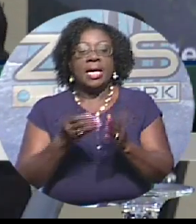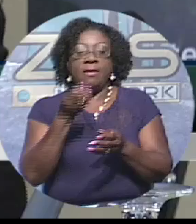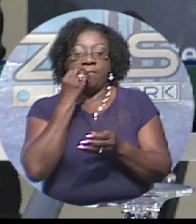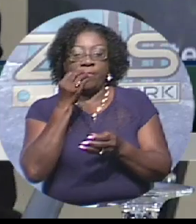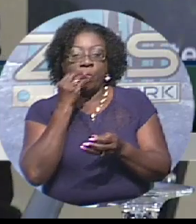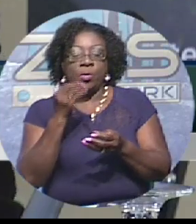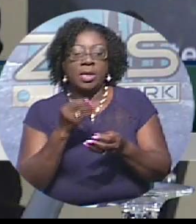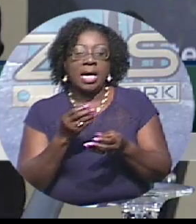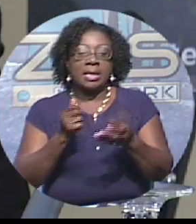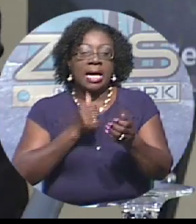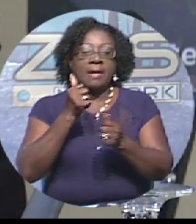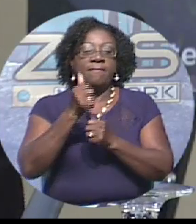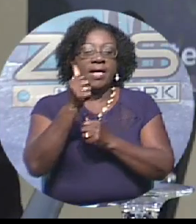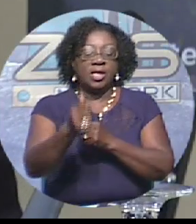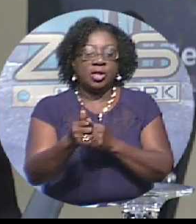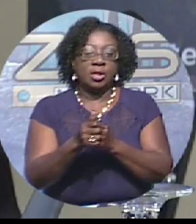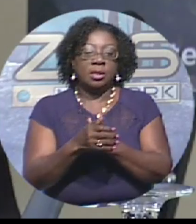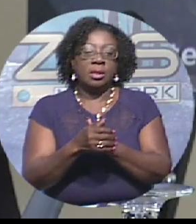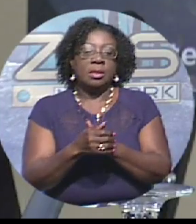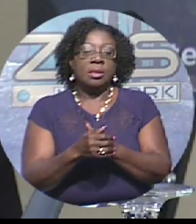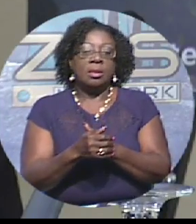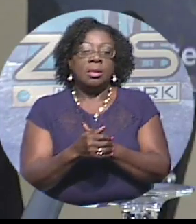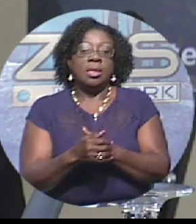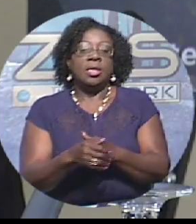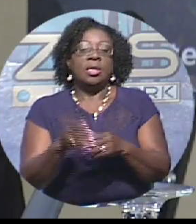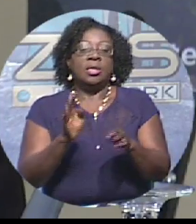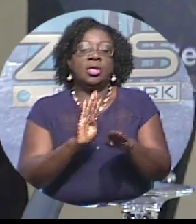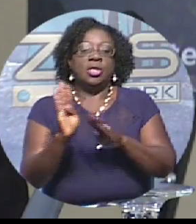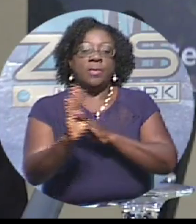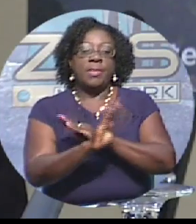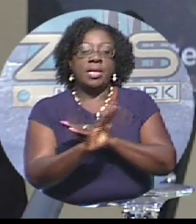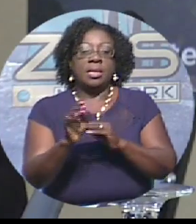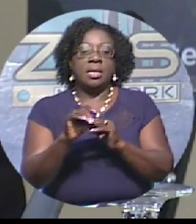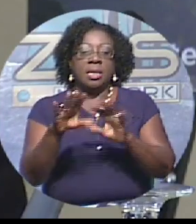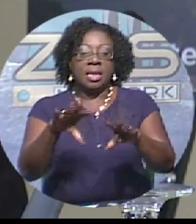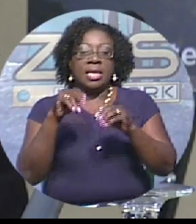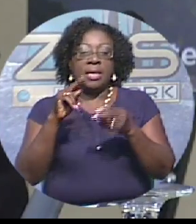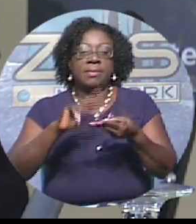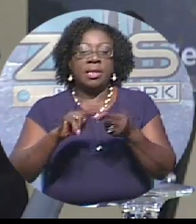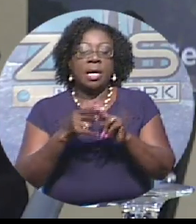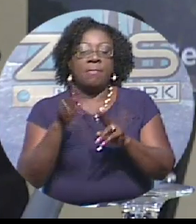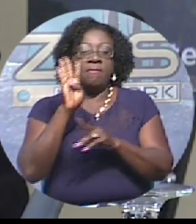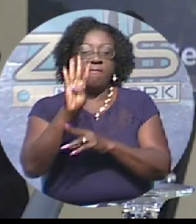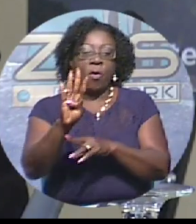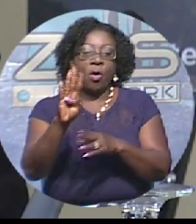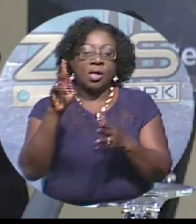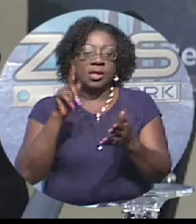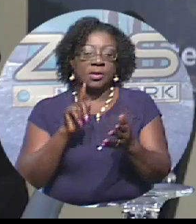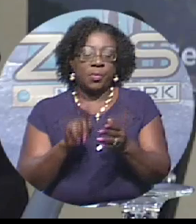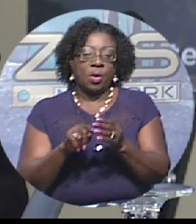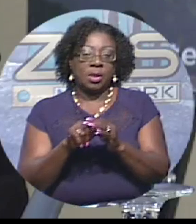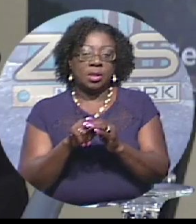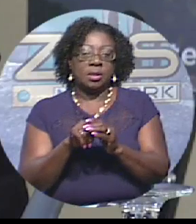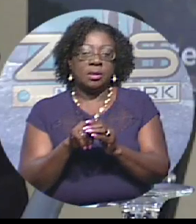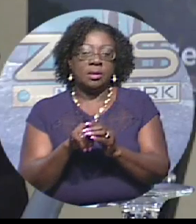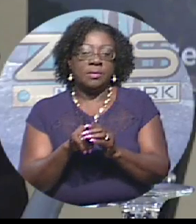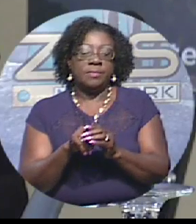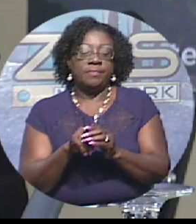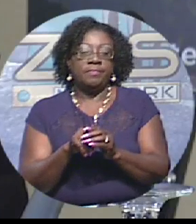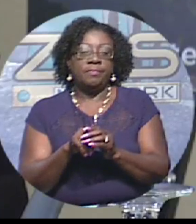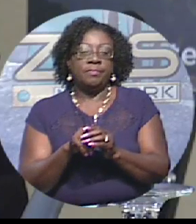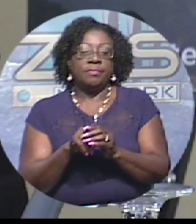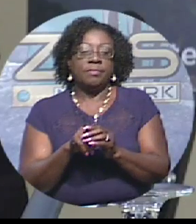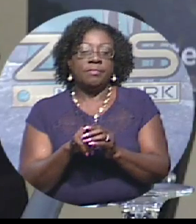and adventure, and leapfrogged Jamaica to claim the #4 spot in absolute